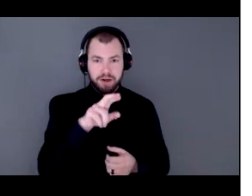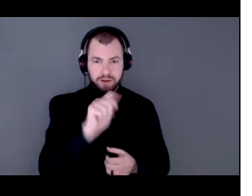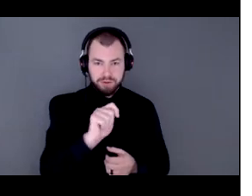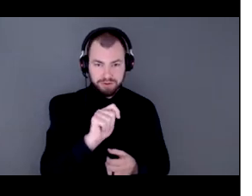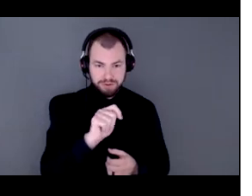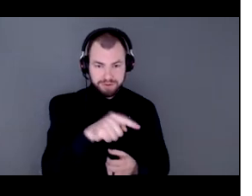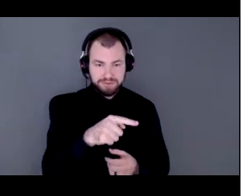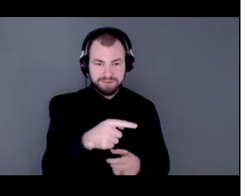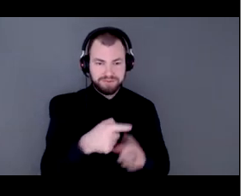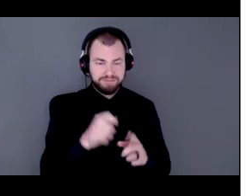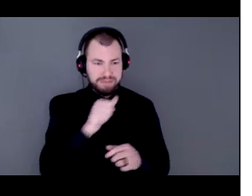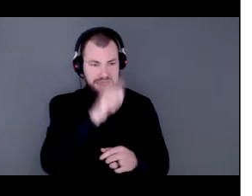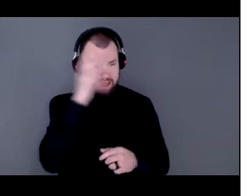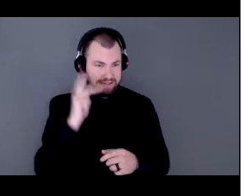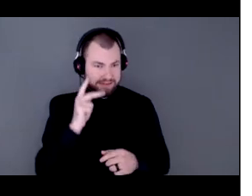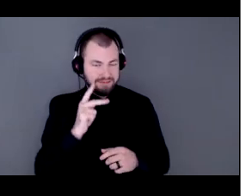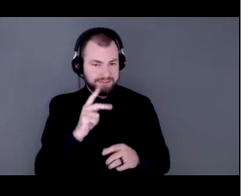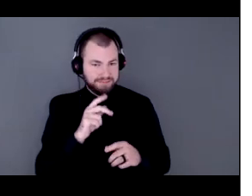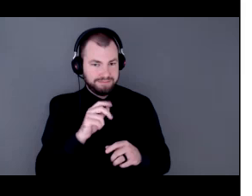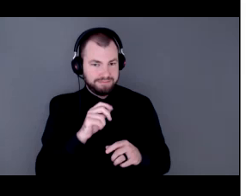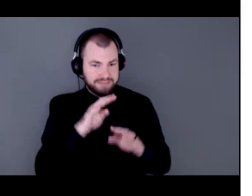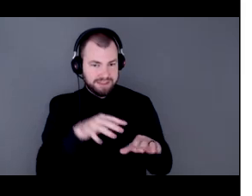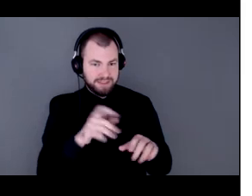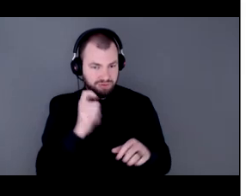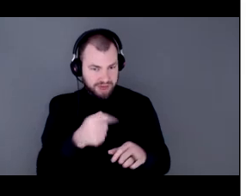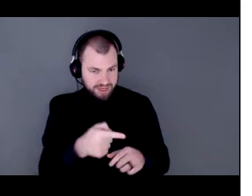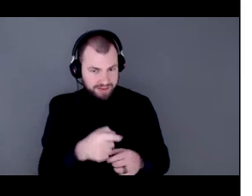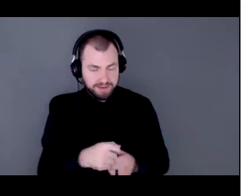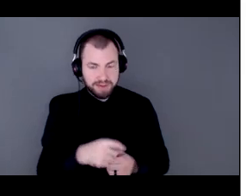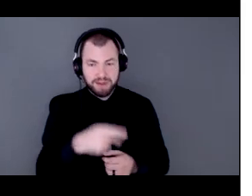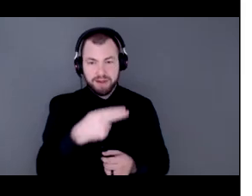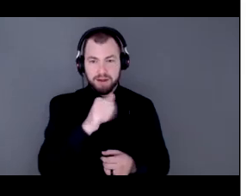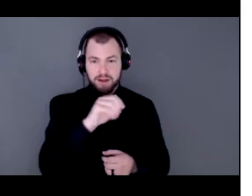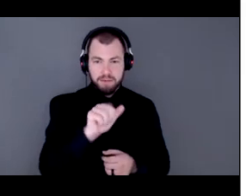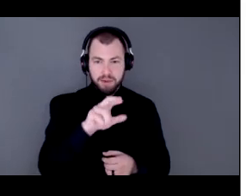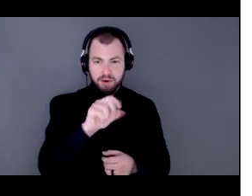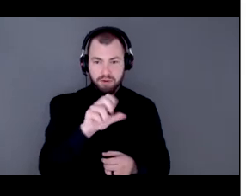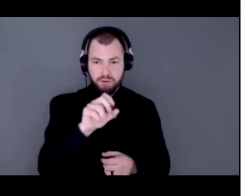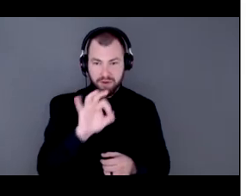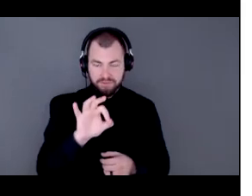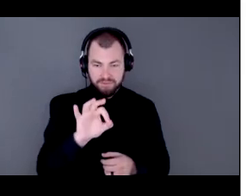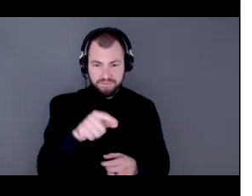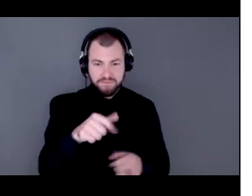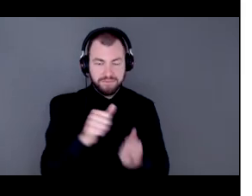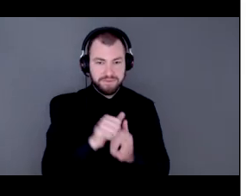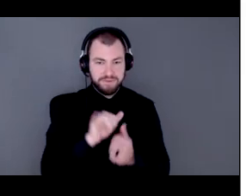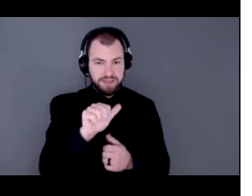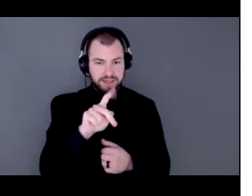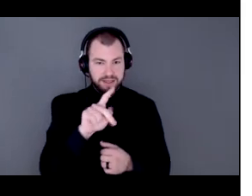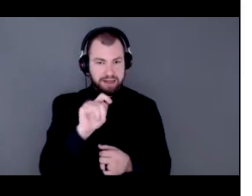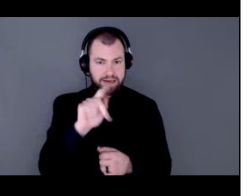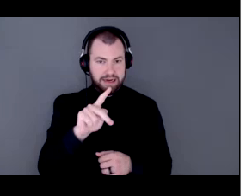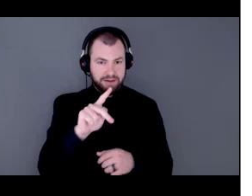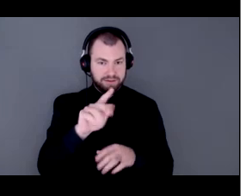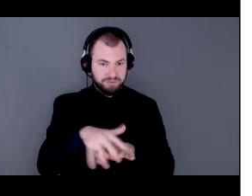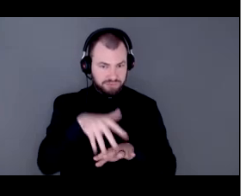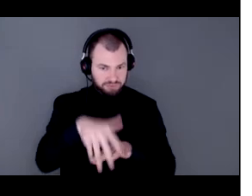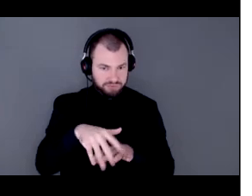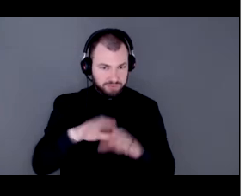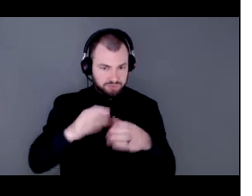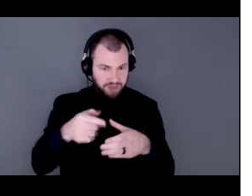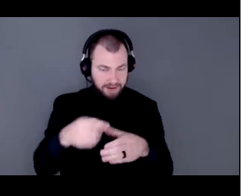Grant, Hava Roloff with the Yakutat Tlingit Tribe in Yakutat, Alaska, Tracy Wyrat